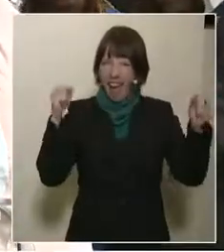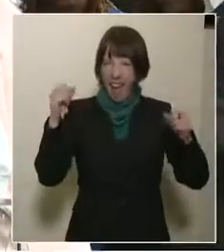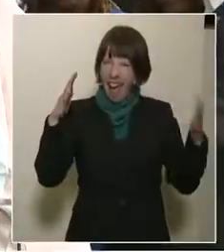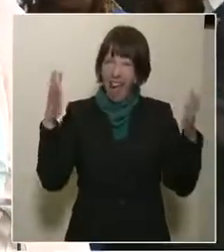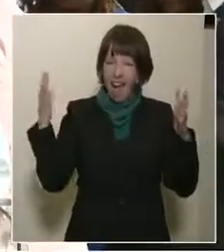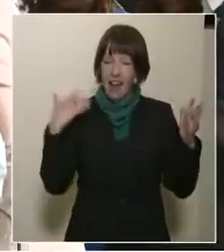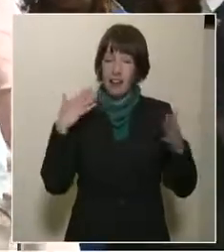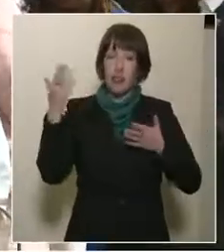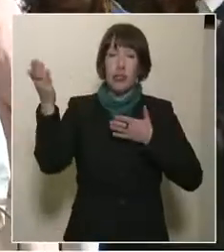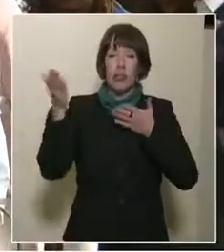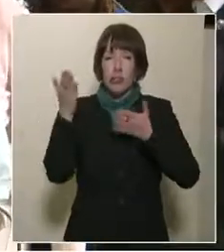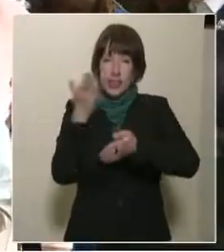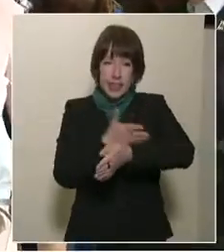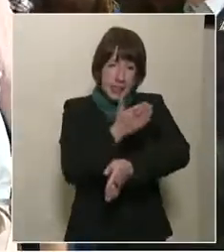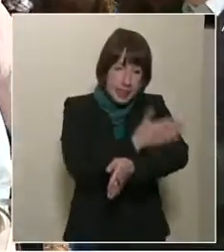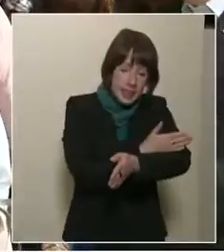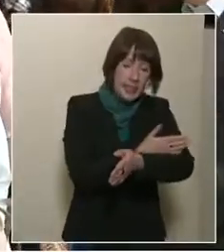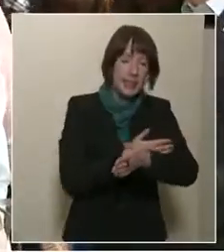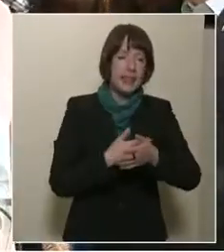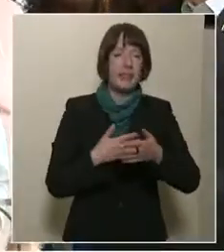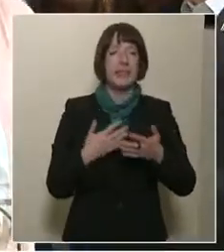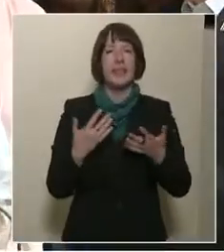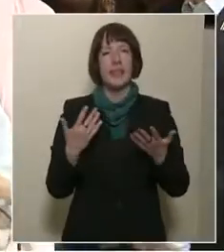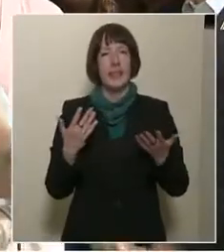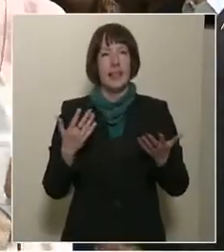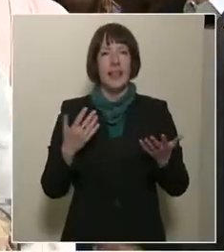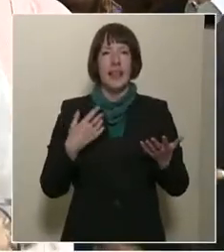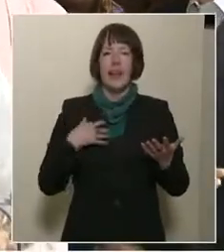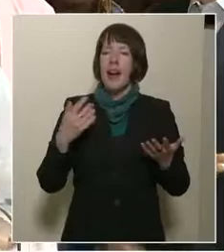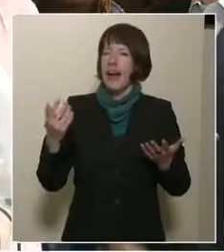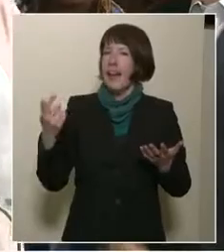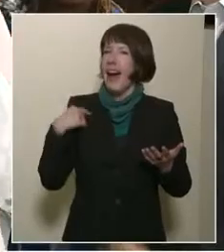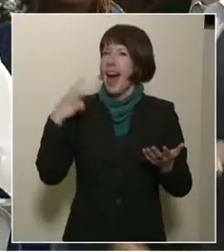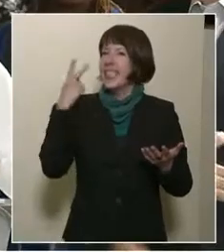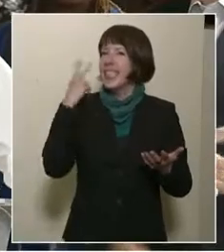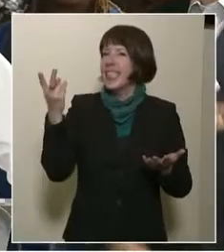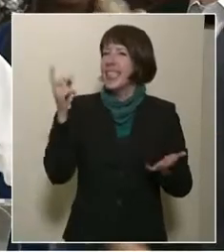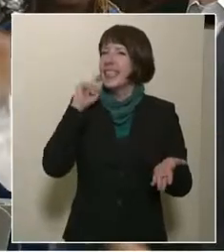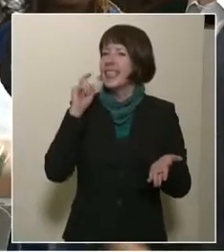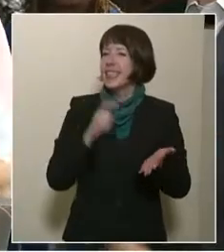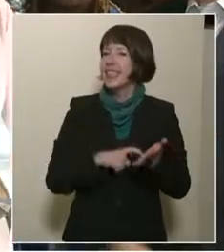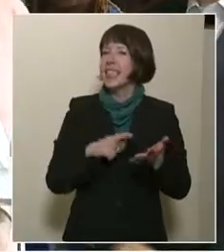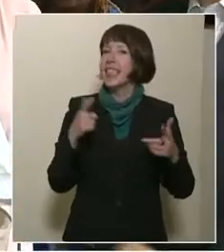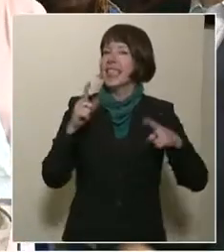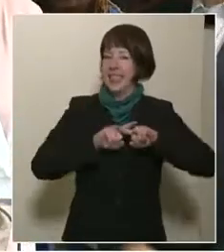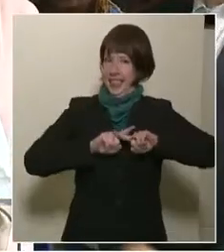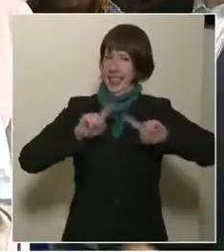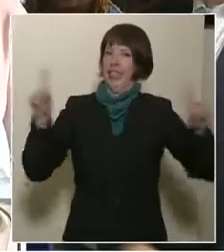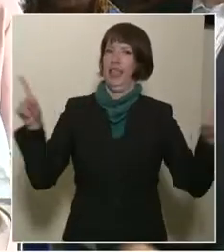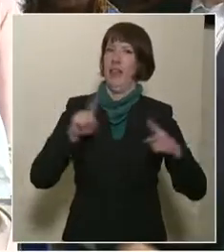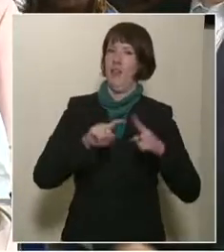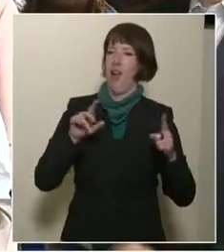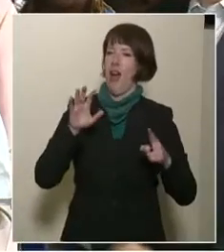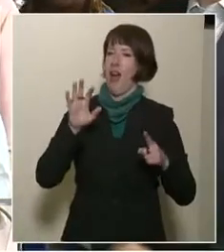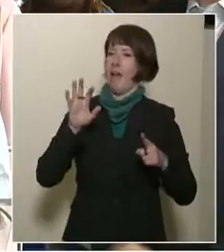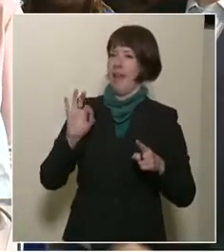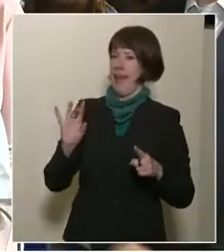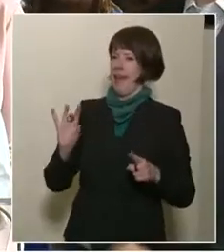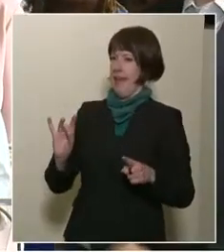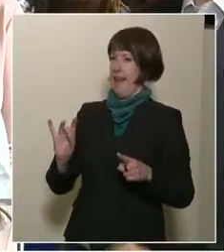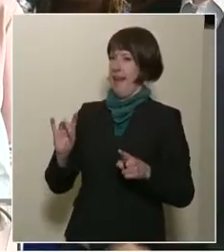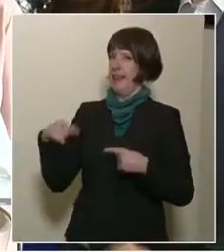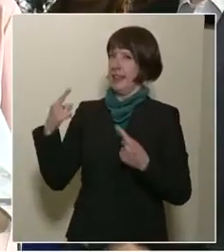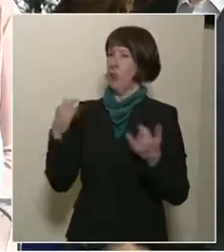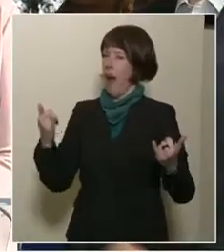Services have gotten better. Things are smoother, and I can tell, from big difference from '98 to now.